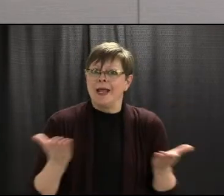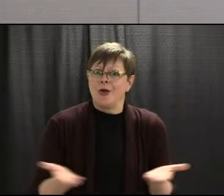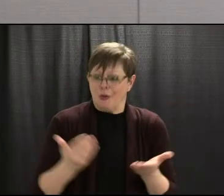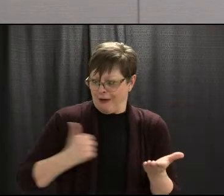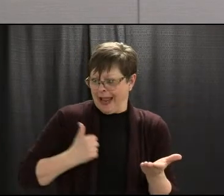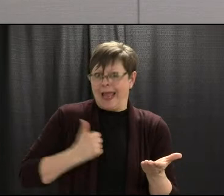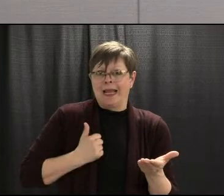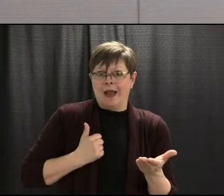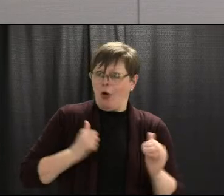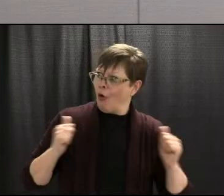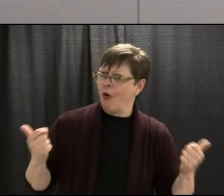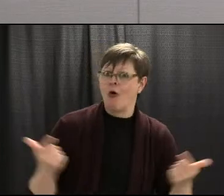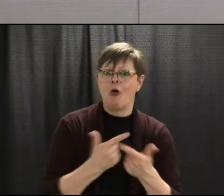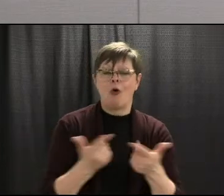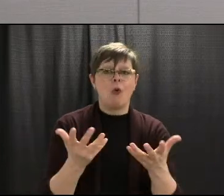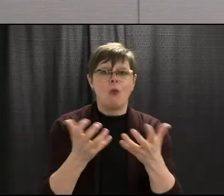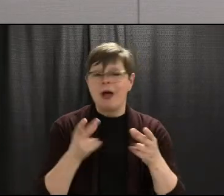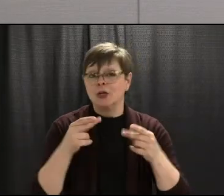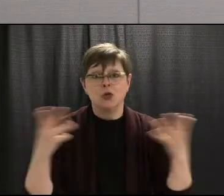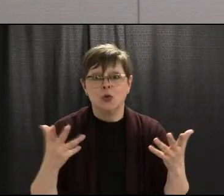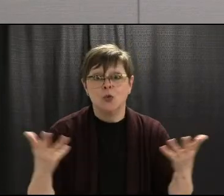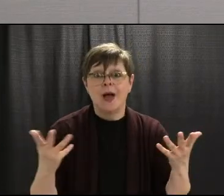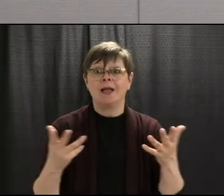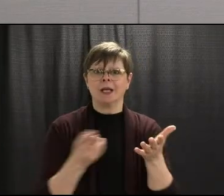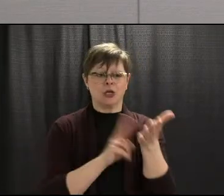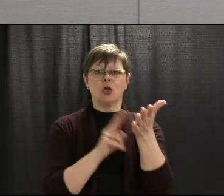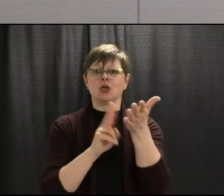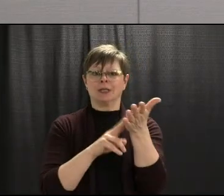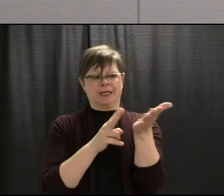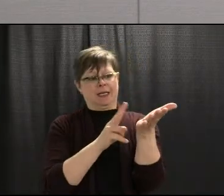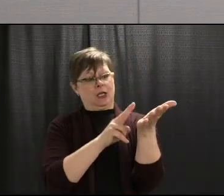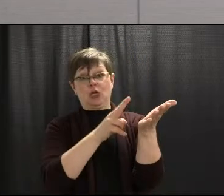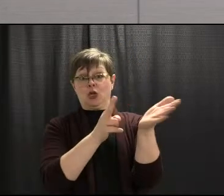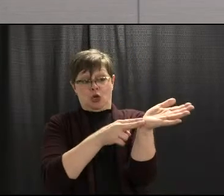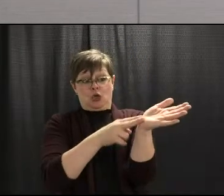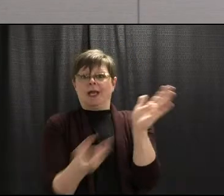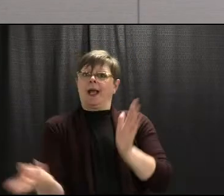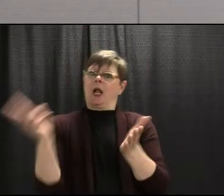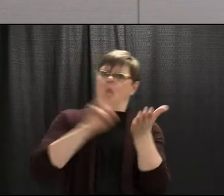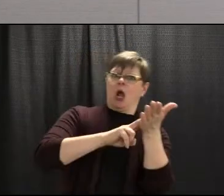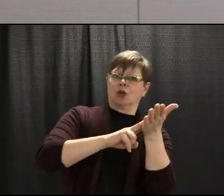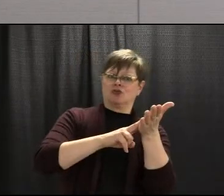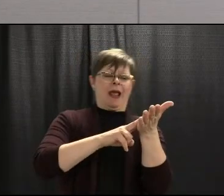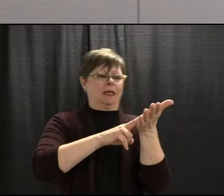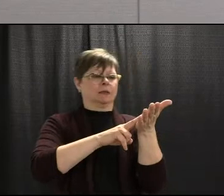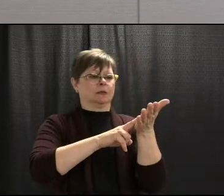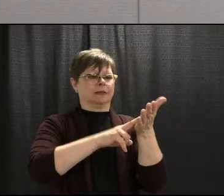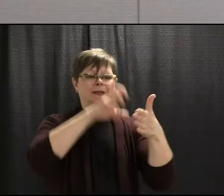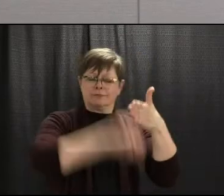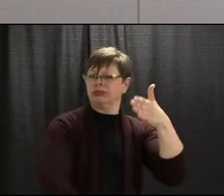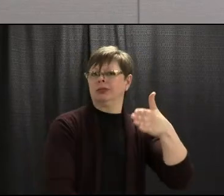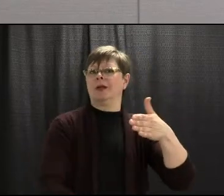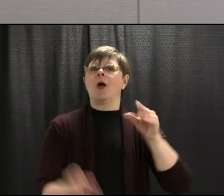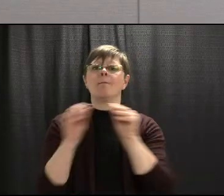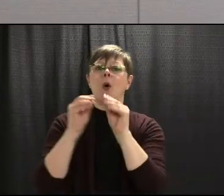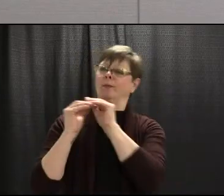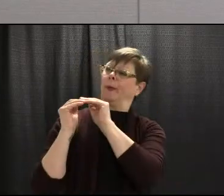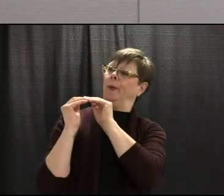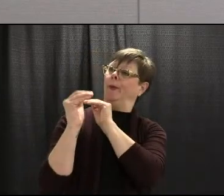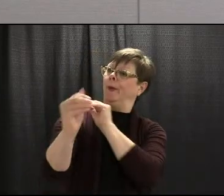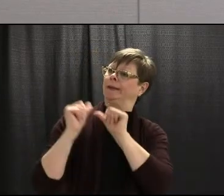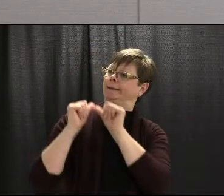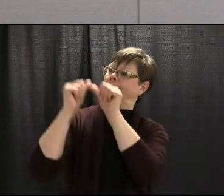be anxious to get rid of the nursing contracts or the agencies and have a more